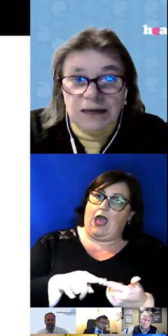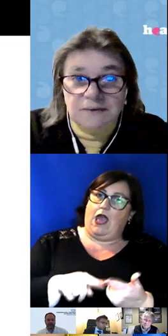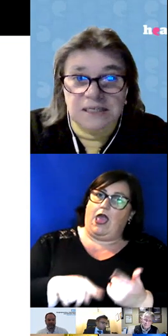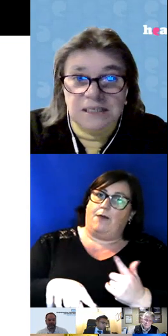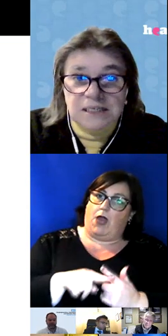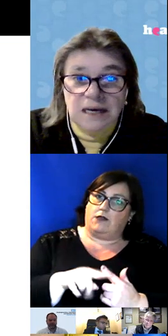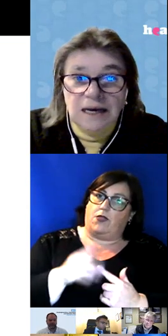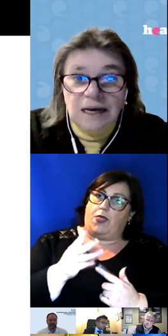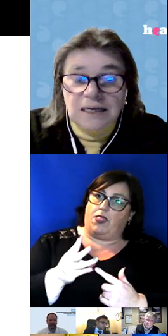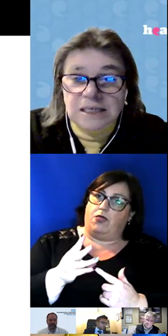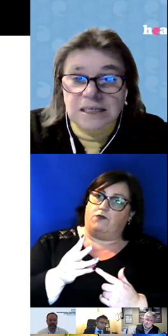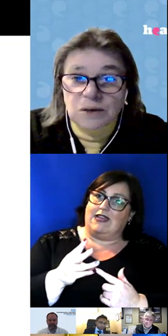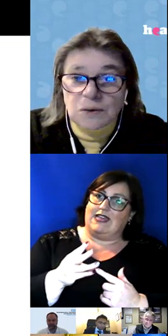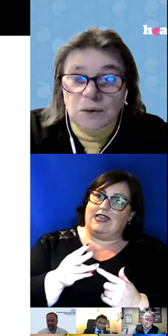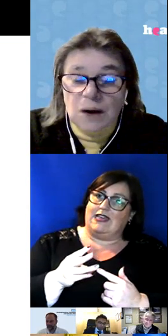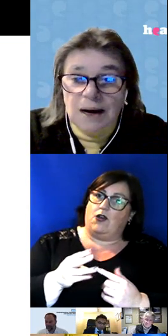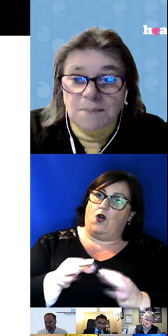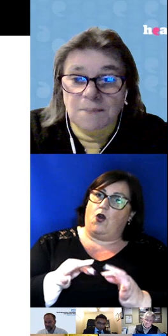other activities,